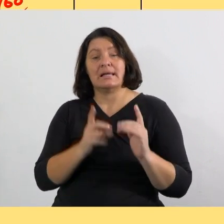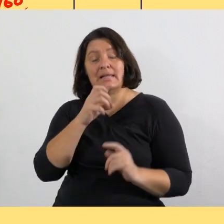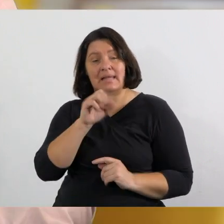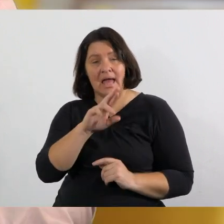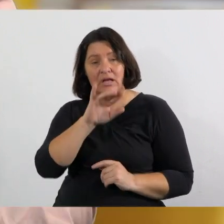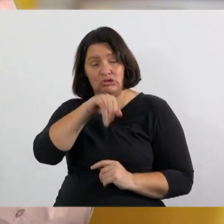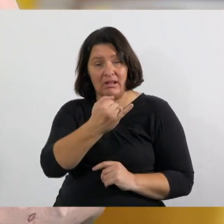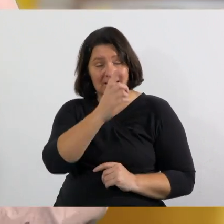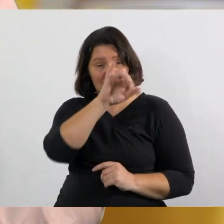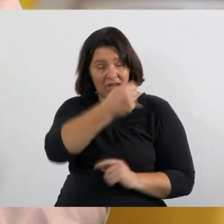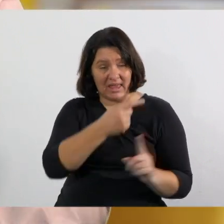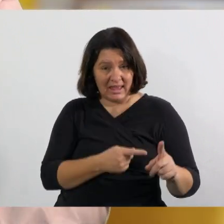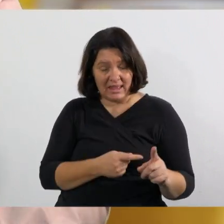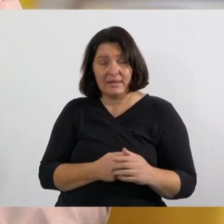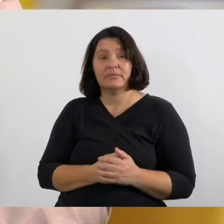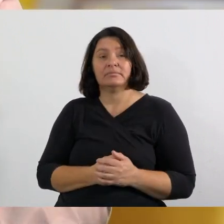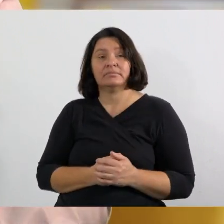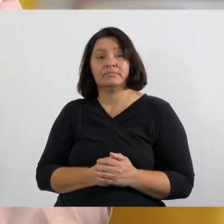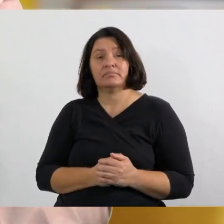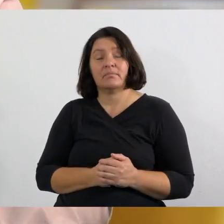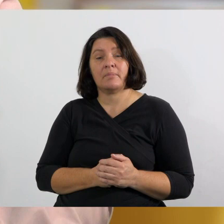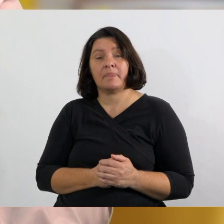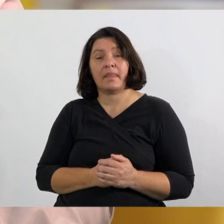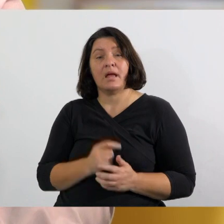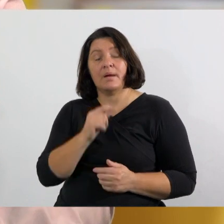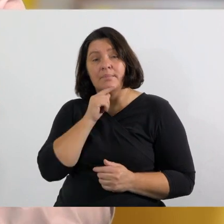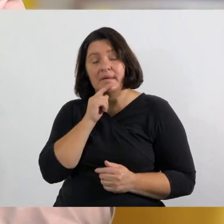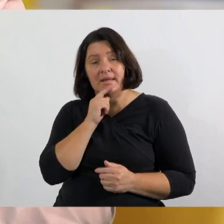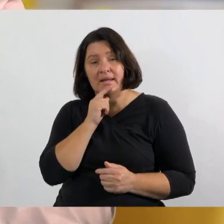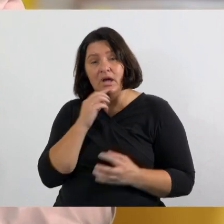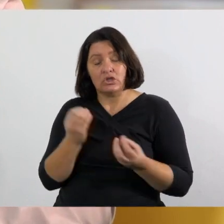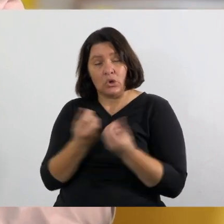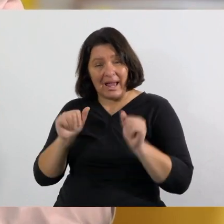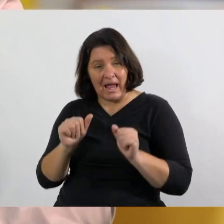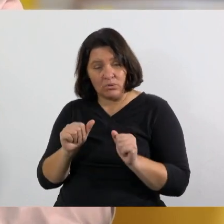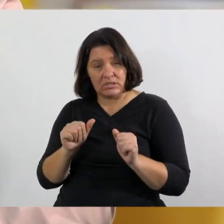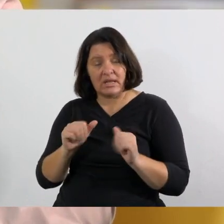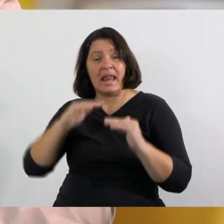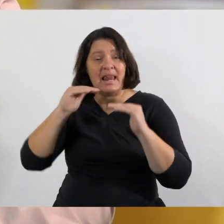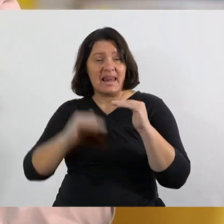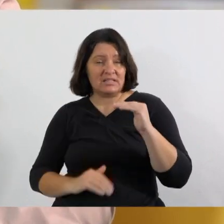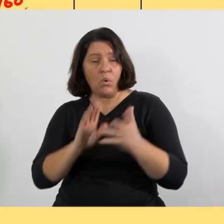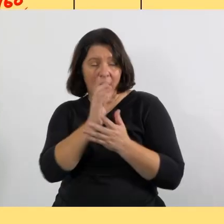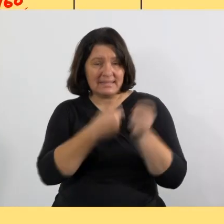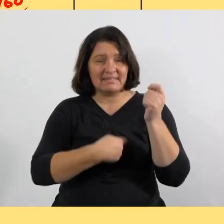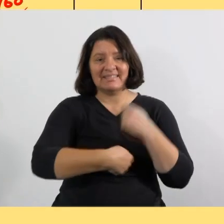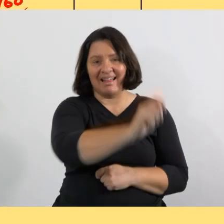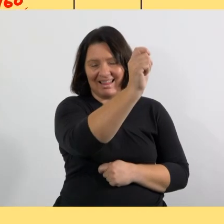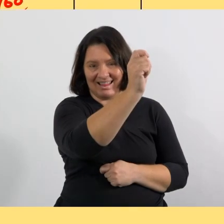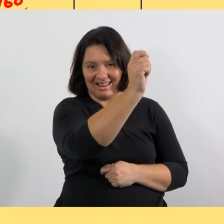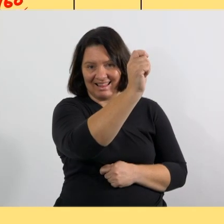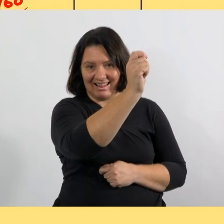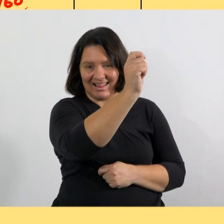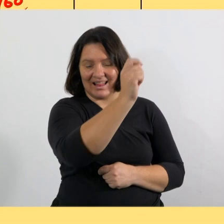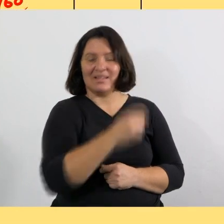case, decreasing your stock account because you have sold goods. So I'm going to come to my